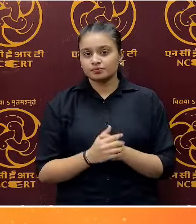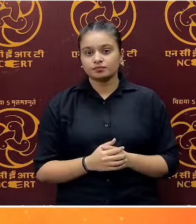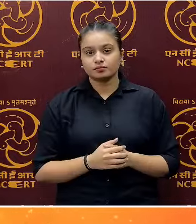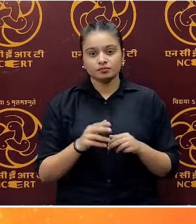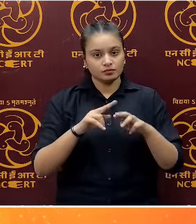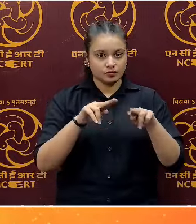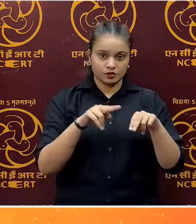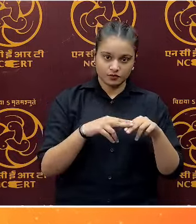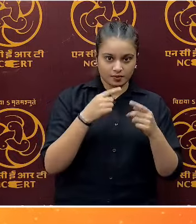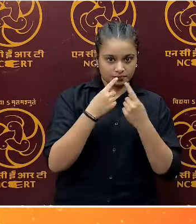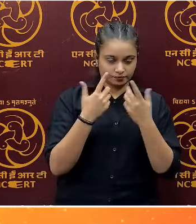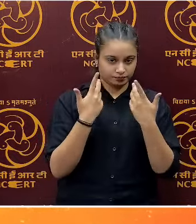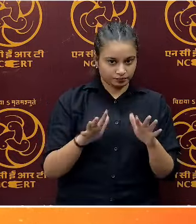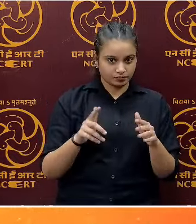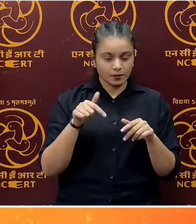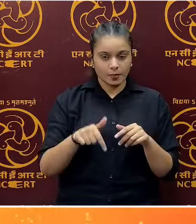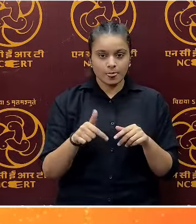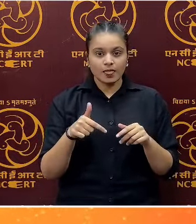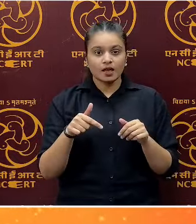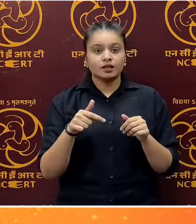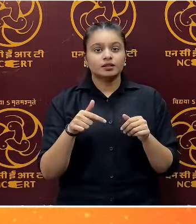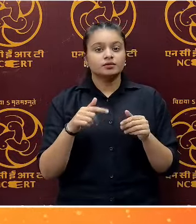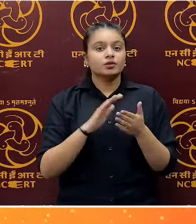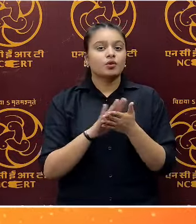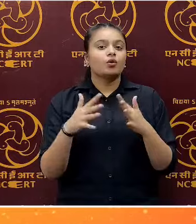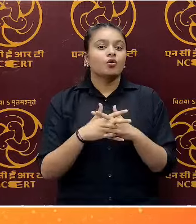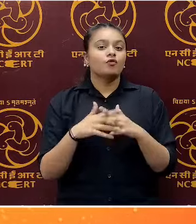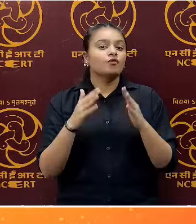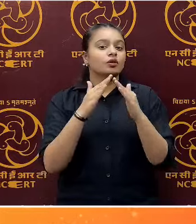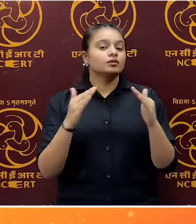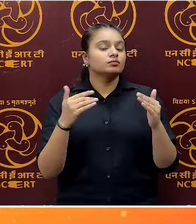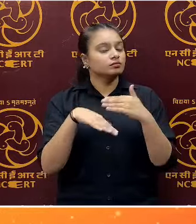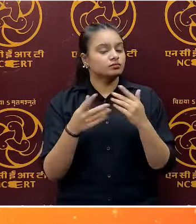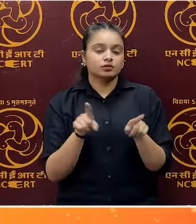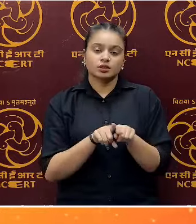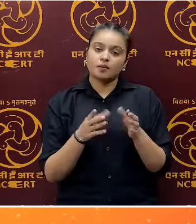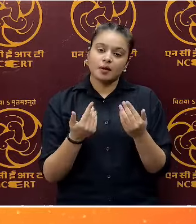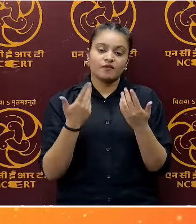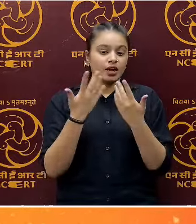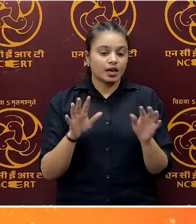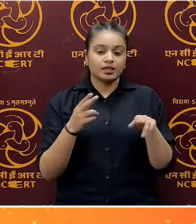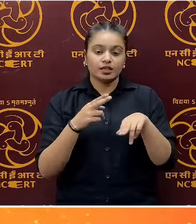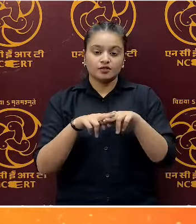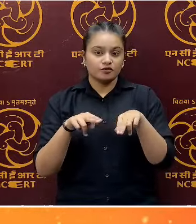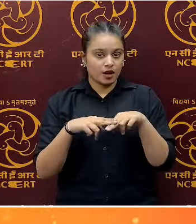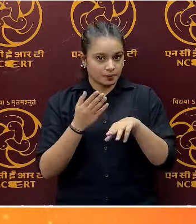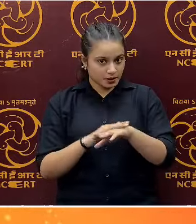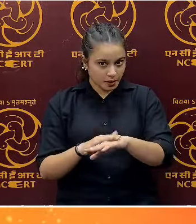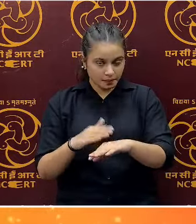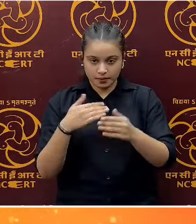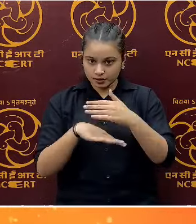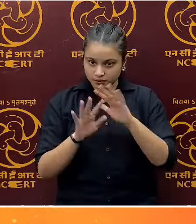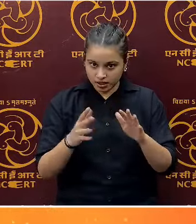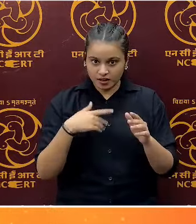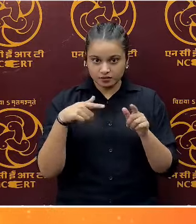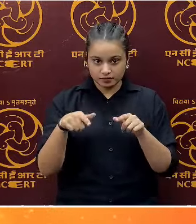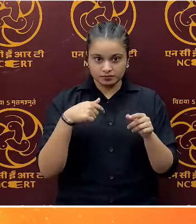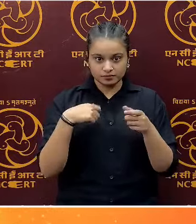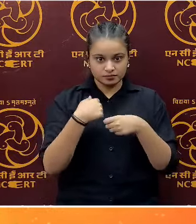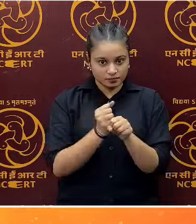about family, right? Yes. Now this fun home assignment can be that whoever family member that you have in your family, you have to create